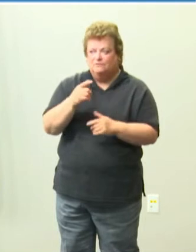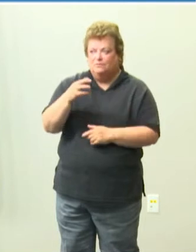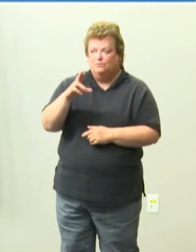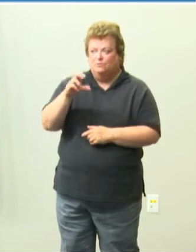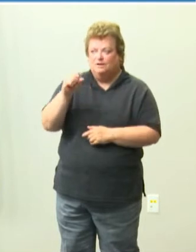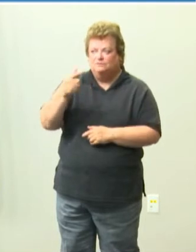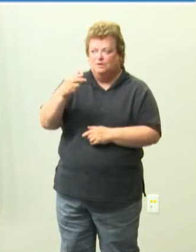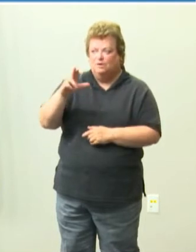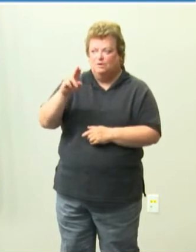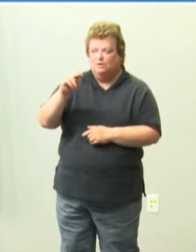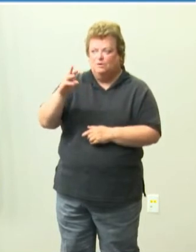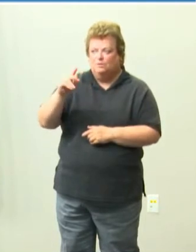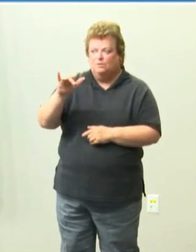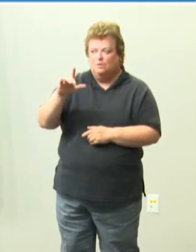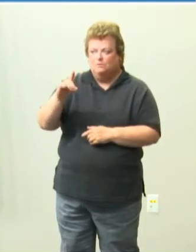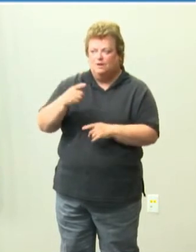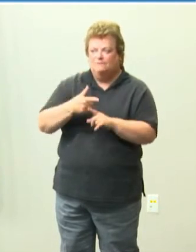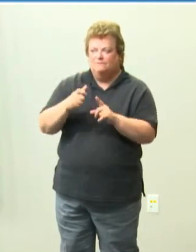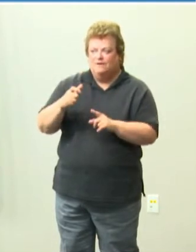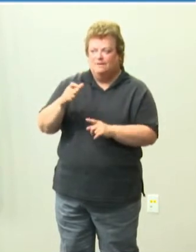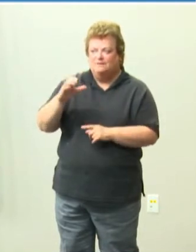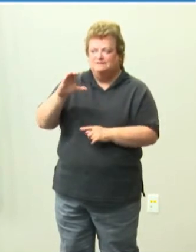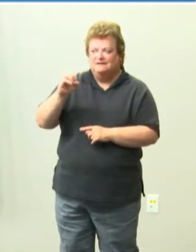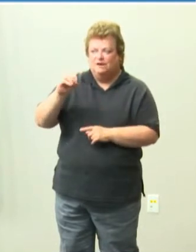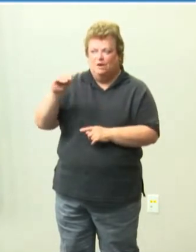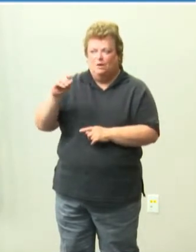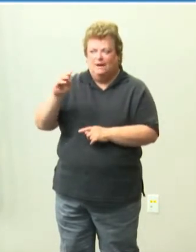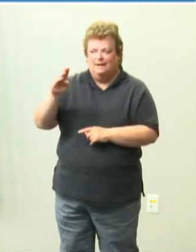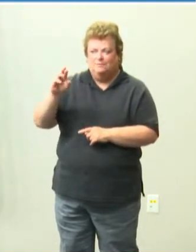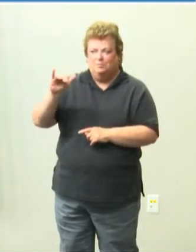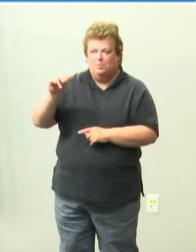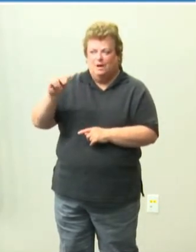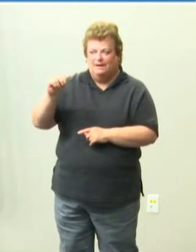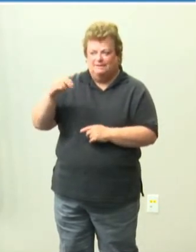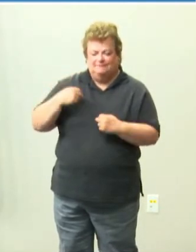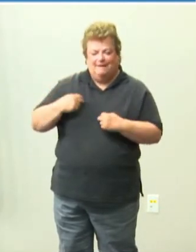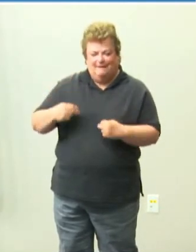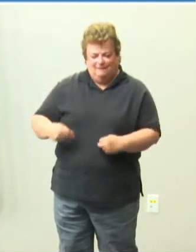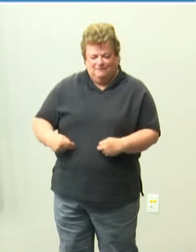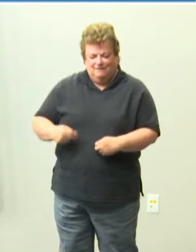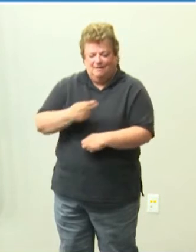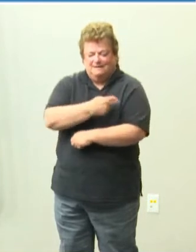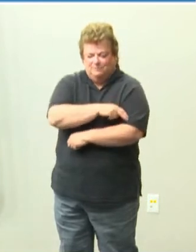Grunwald, CEO of Bryan Health. I'll turn the podium over to Russ.